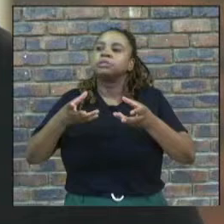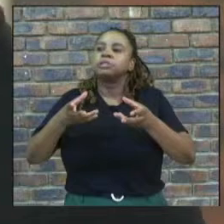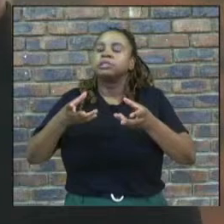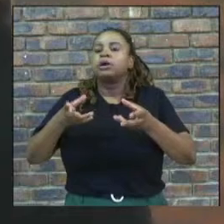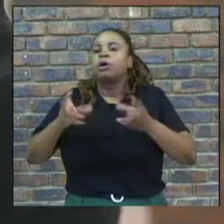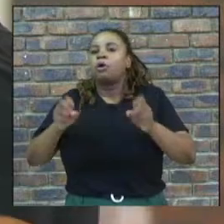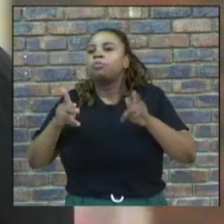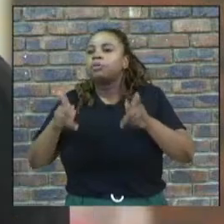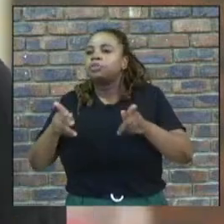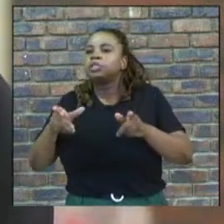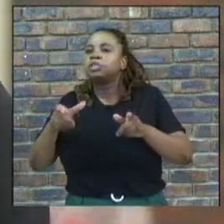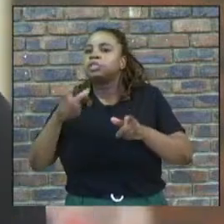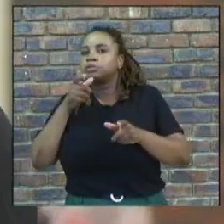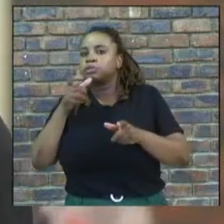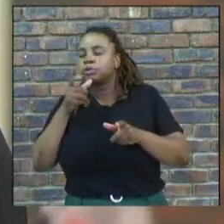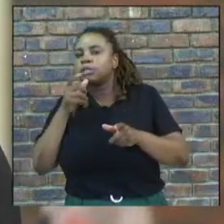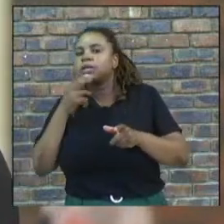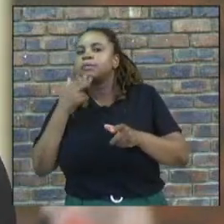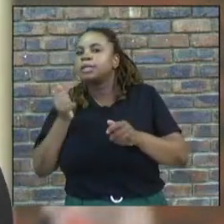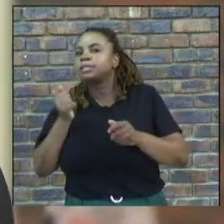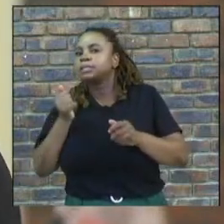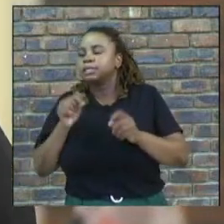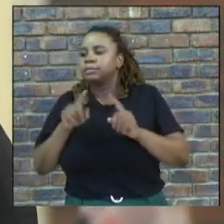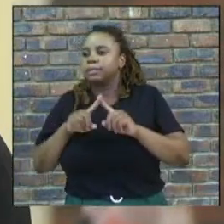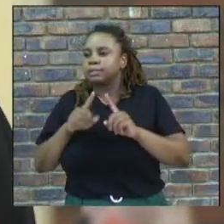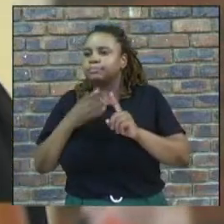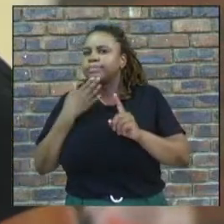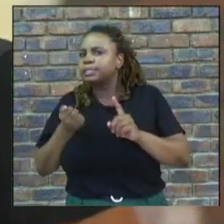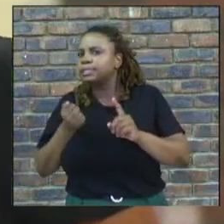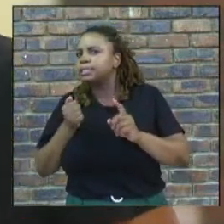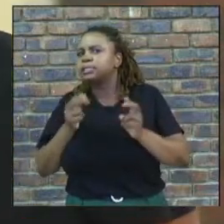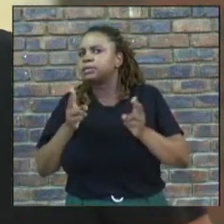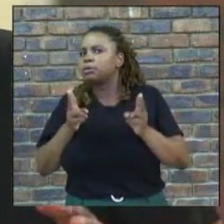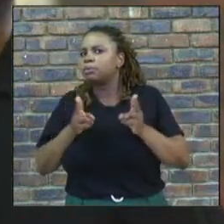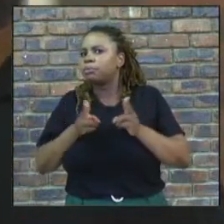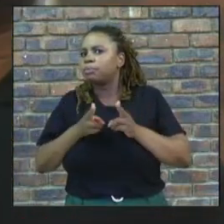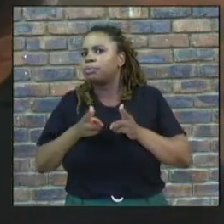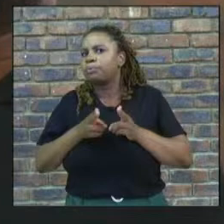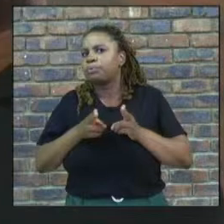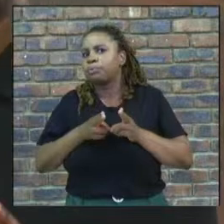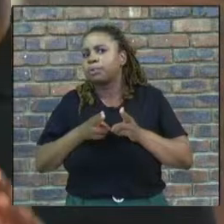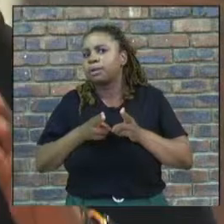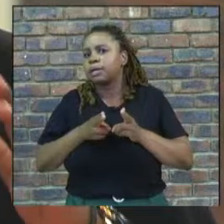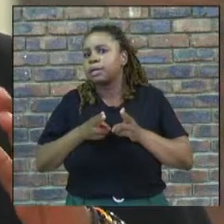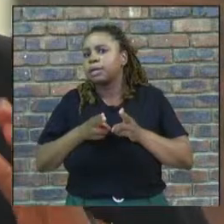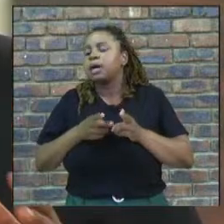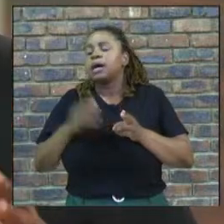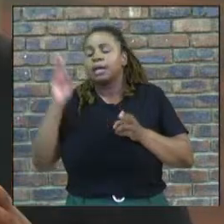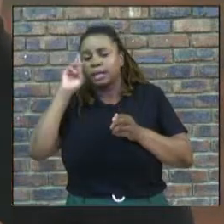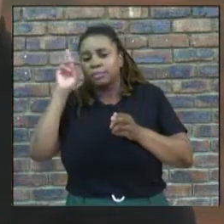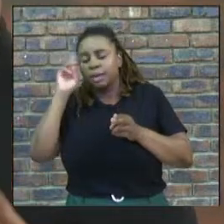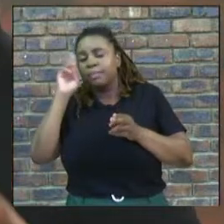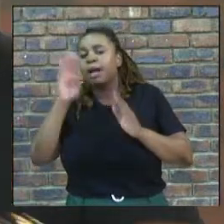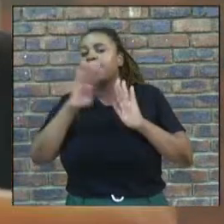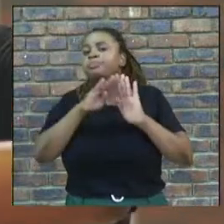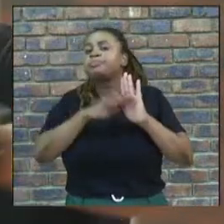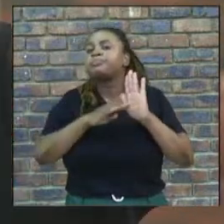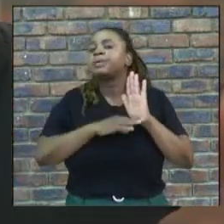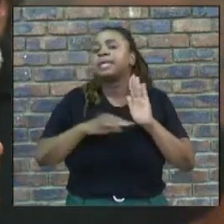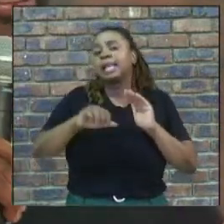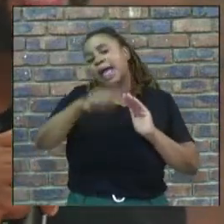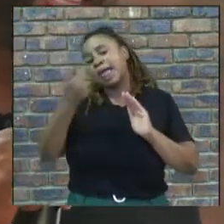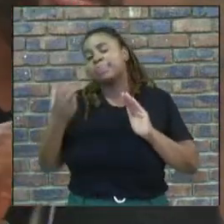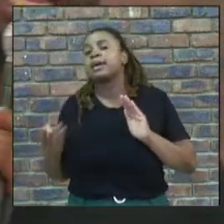khutshwanenyana because there's another one, isn't it? Yeah, there's another bill. So are agreeing on a rule ke batla